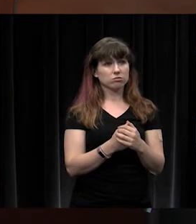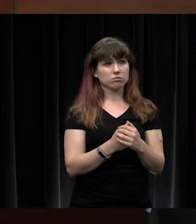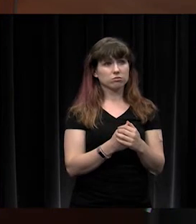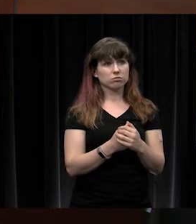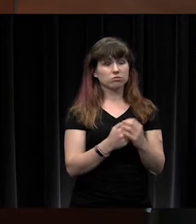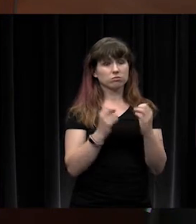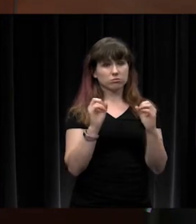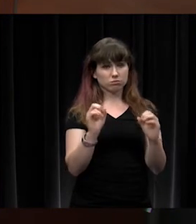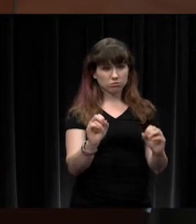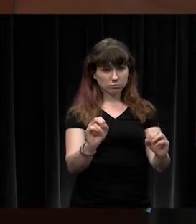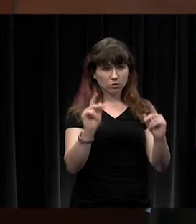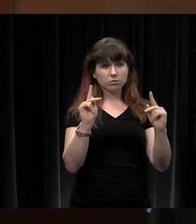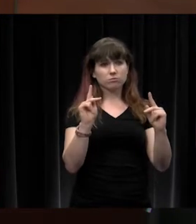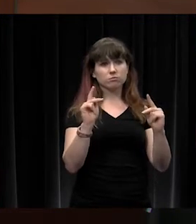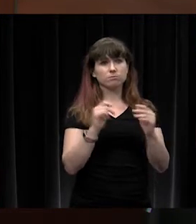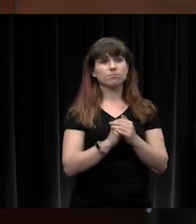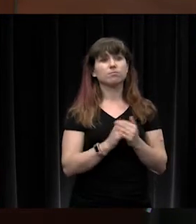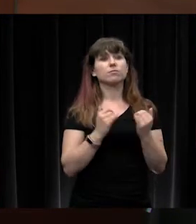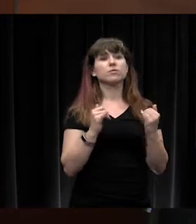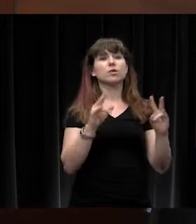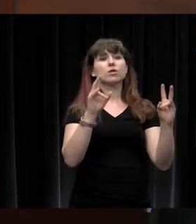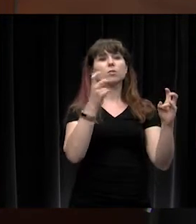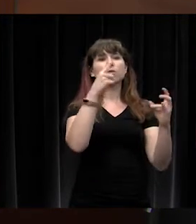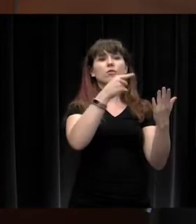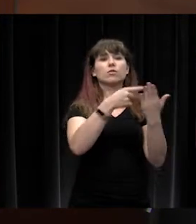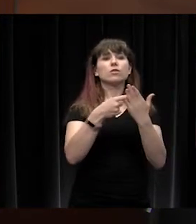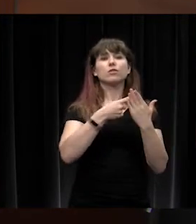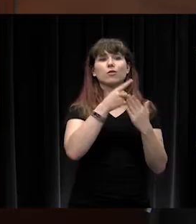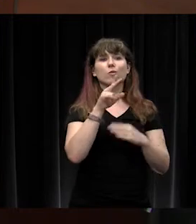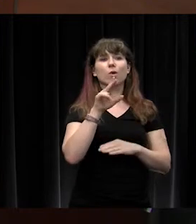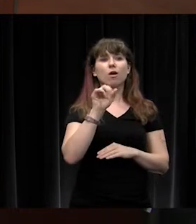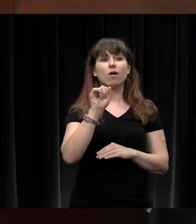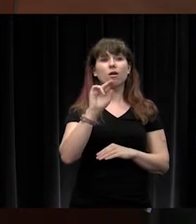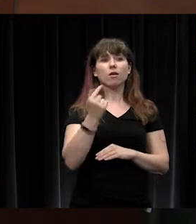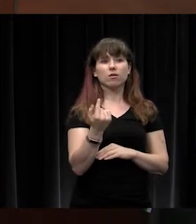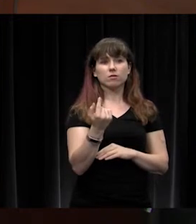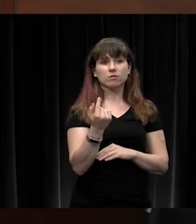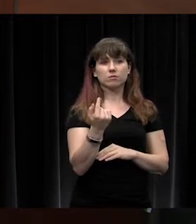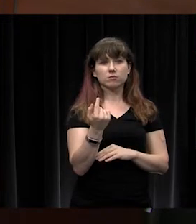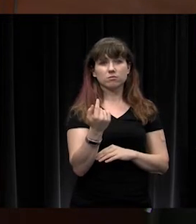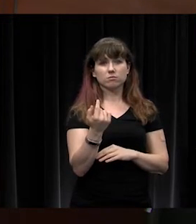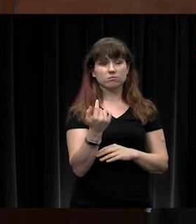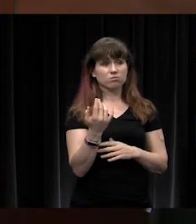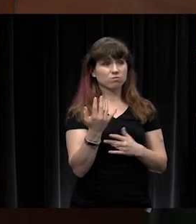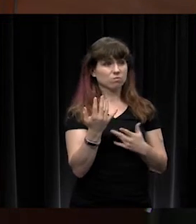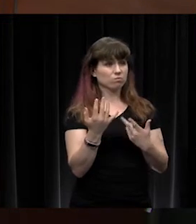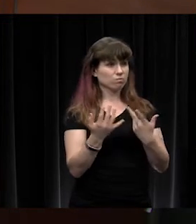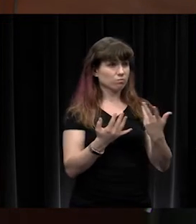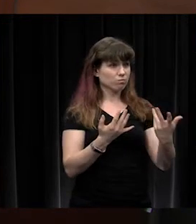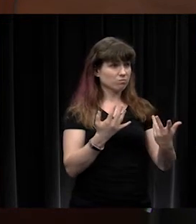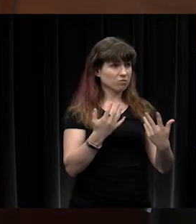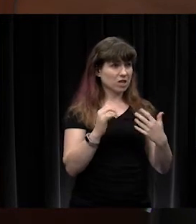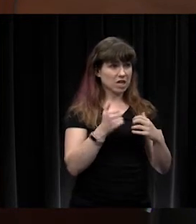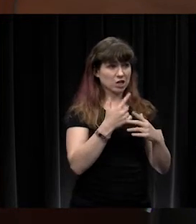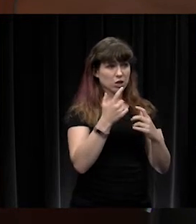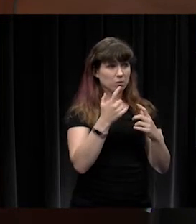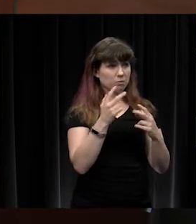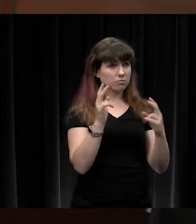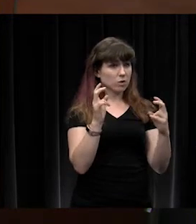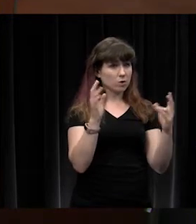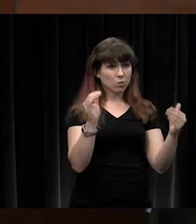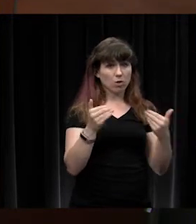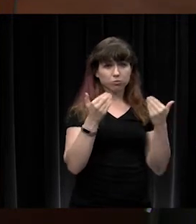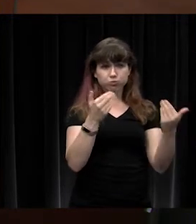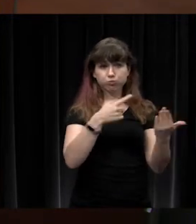Okay, moving right along. Topics for discussion for August. Does anybody have any topics that they would like to discuss